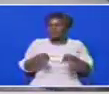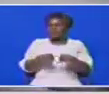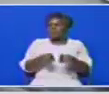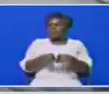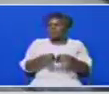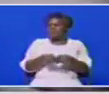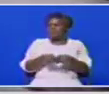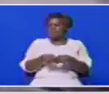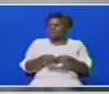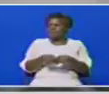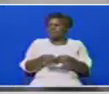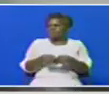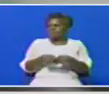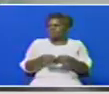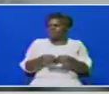had